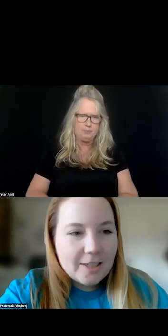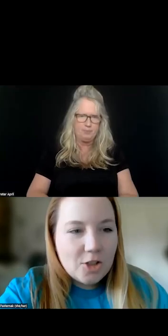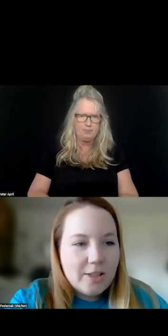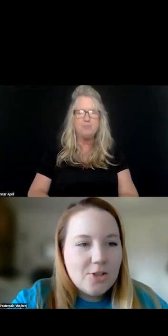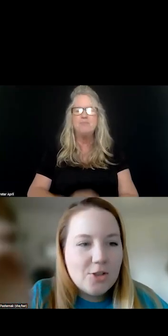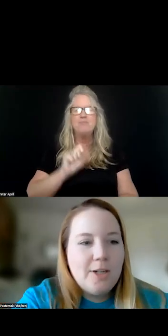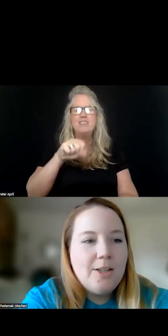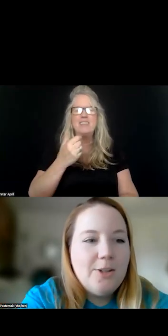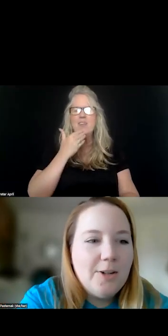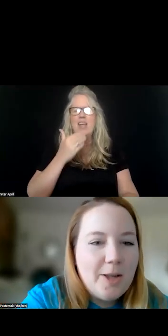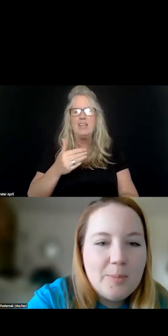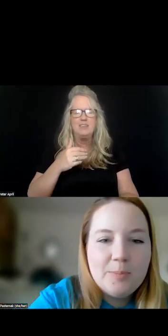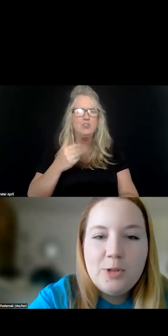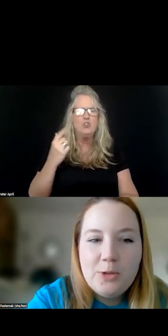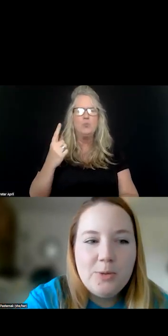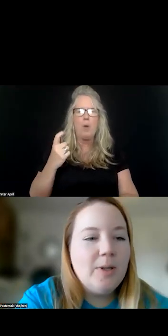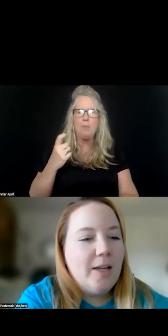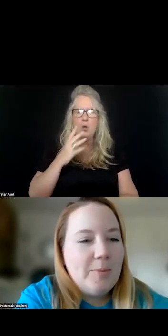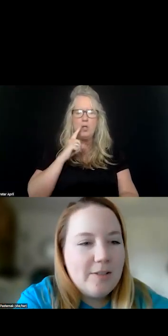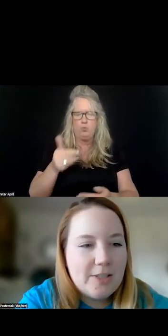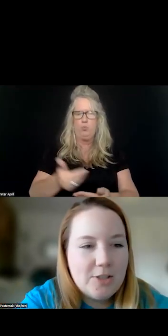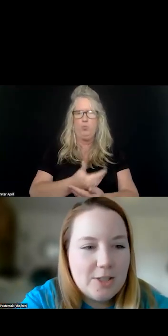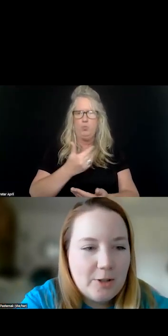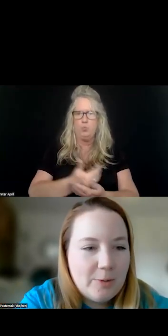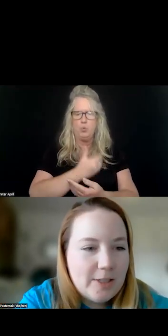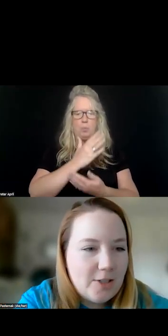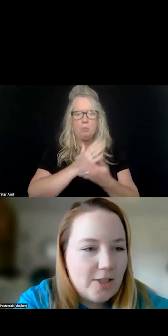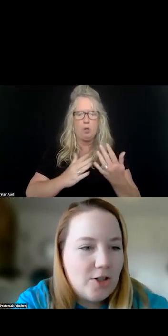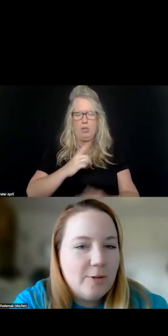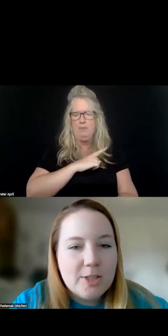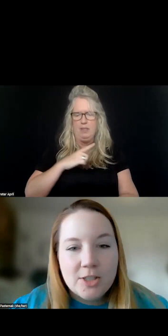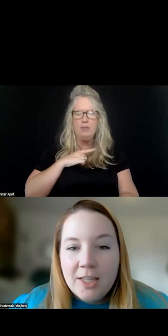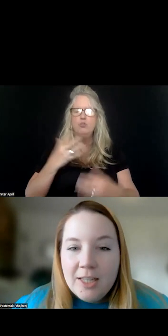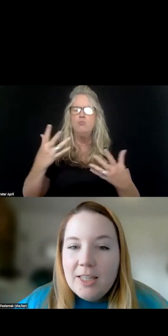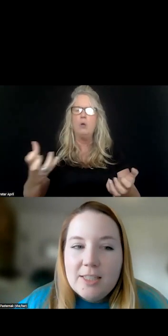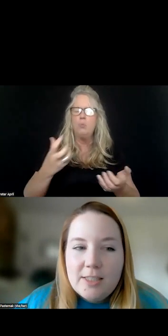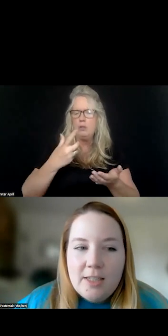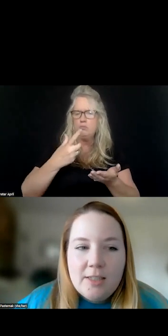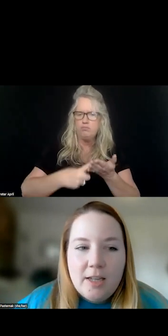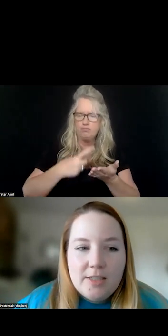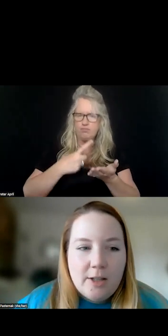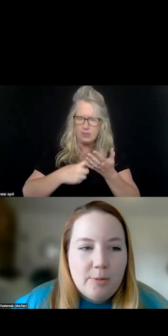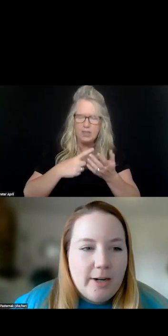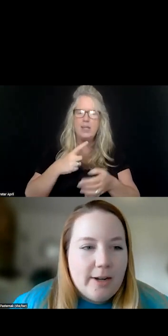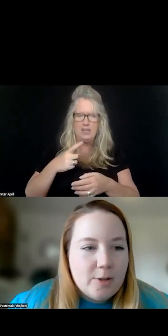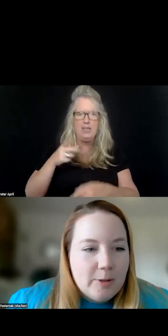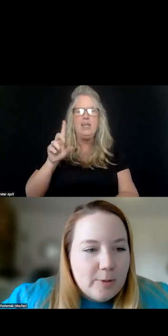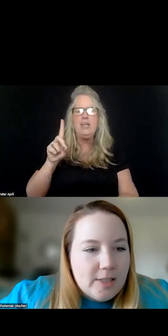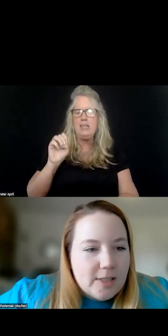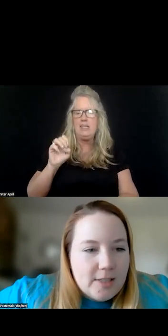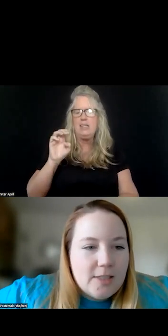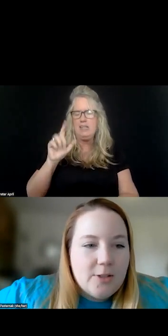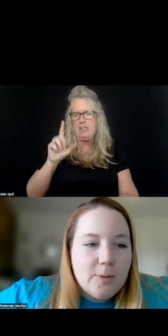Yeah, thanks, Shelley. Just one other new piece of legislation I wanted to touch on, which is in Delaware, House